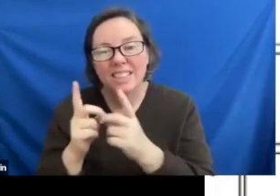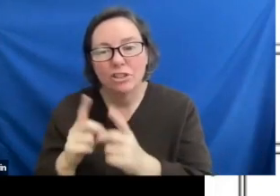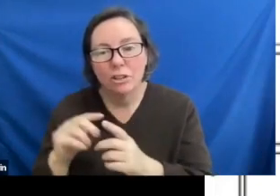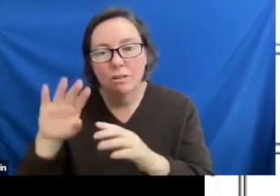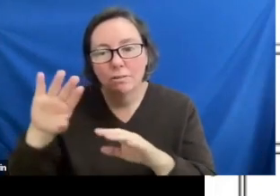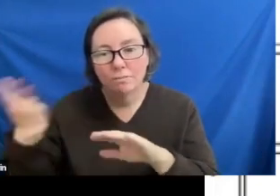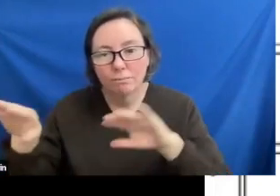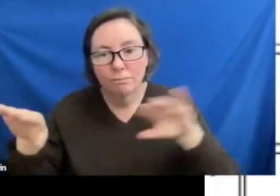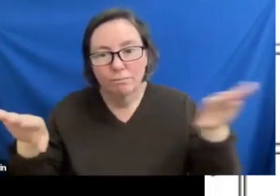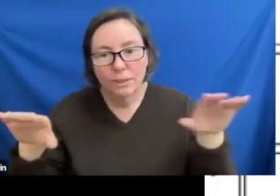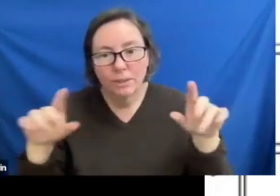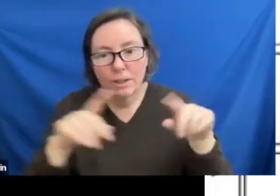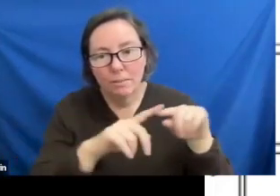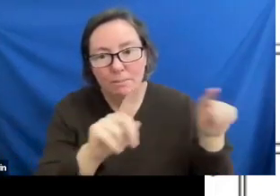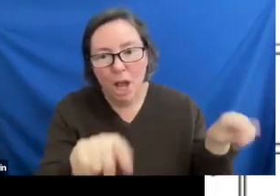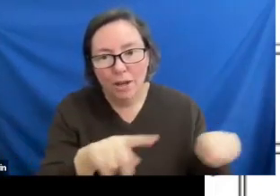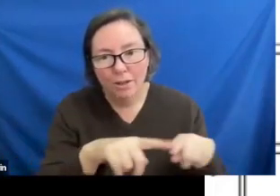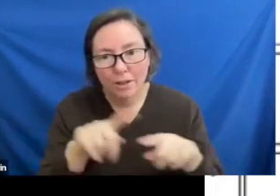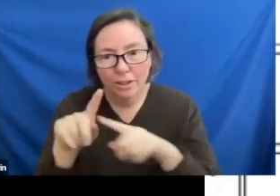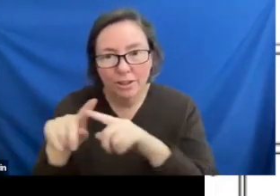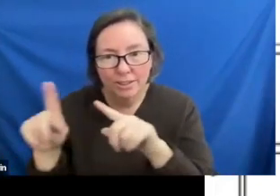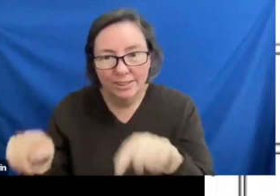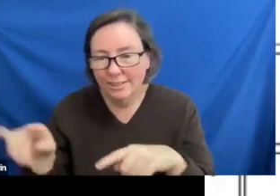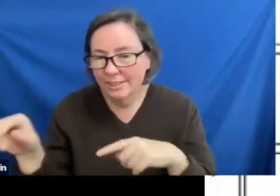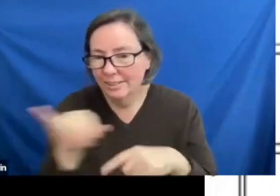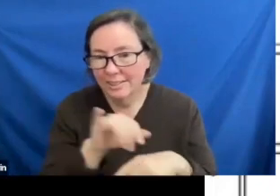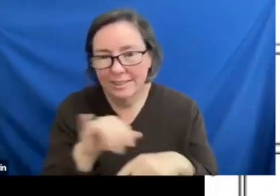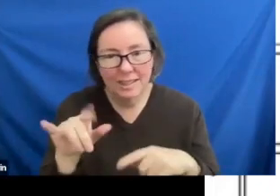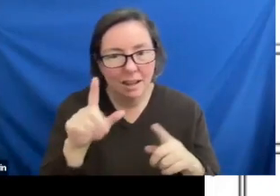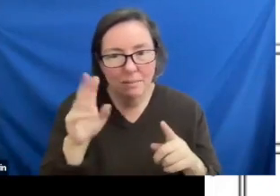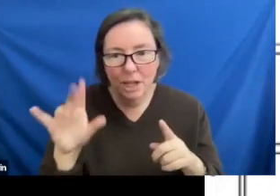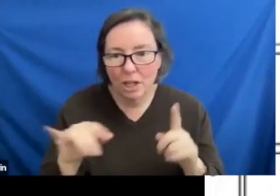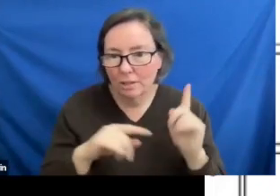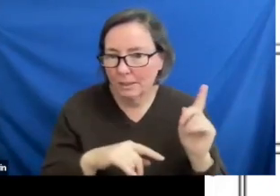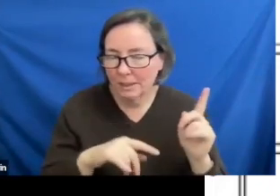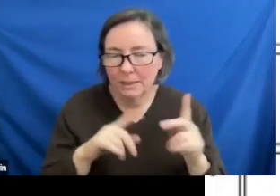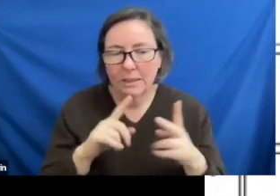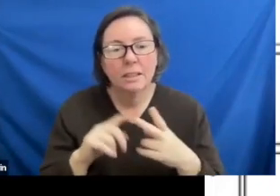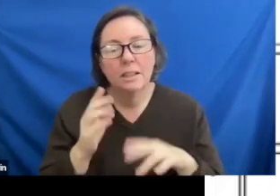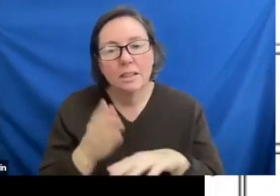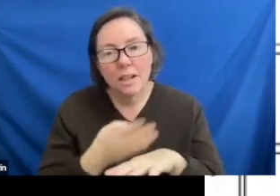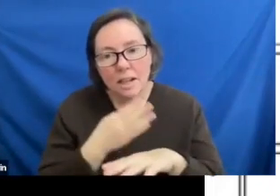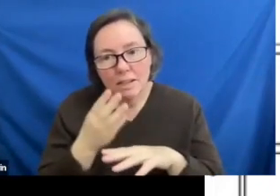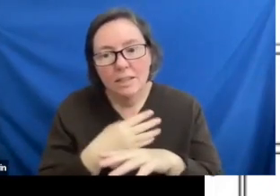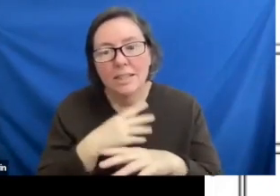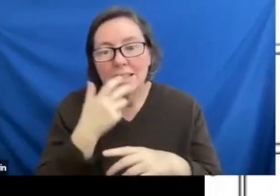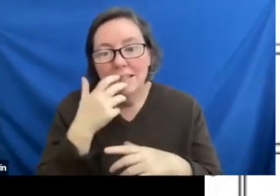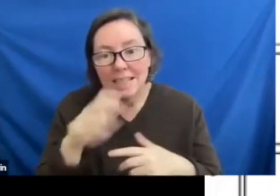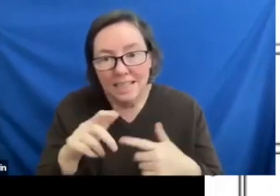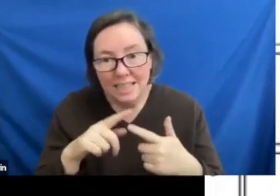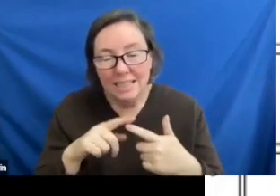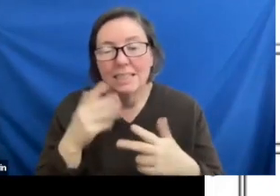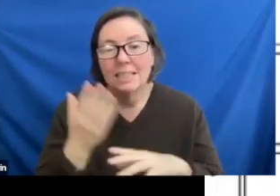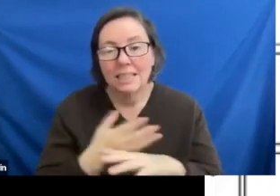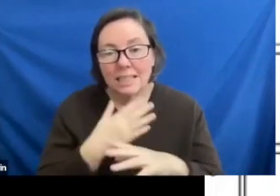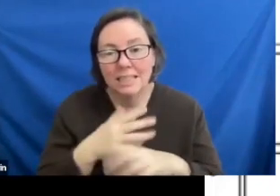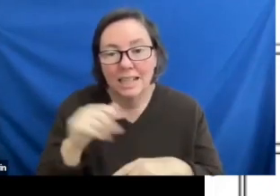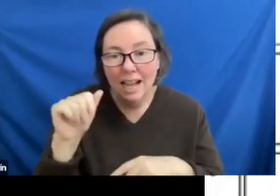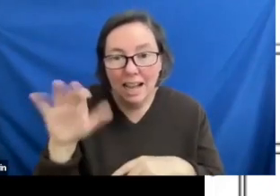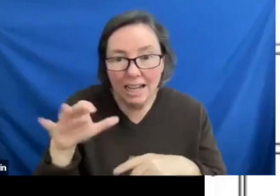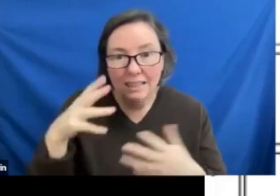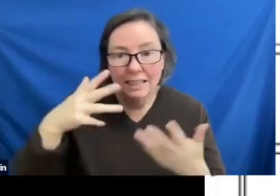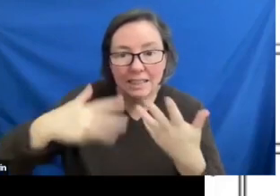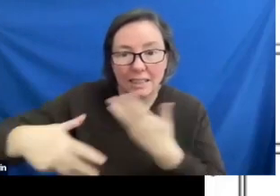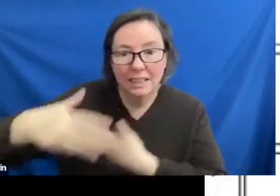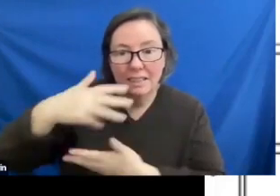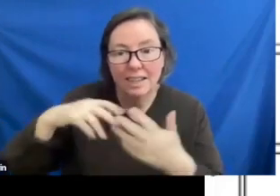monitors that are that will be in the lobby. We have upgraded the heat. We have upgraded the AC and ventilation.